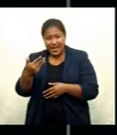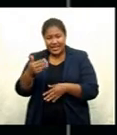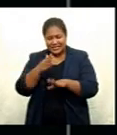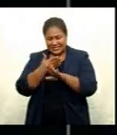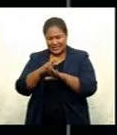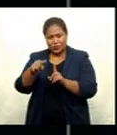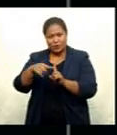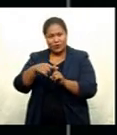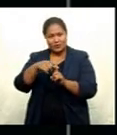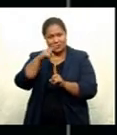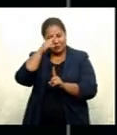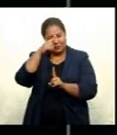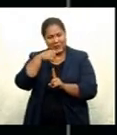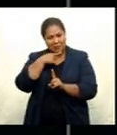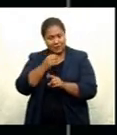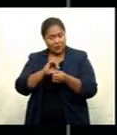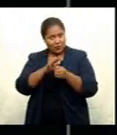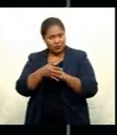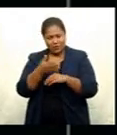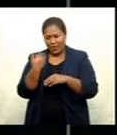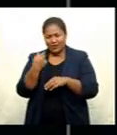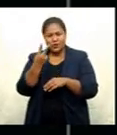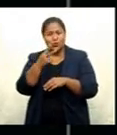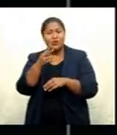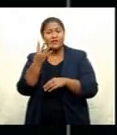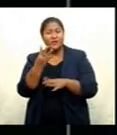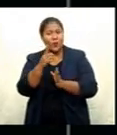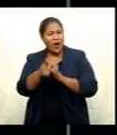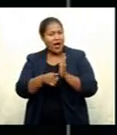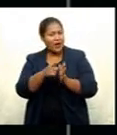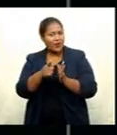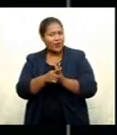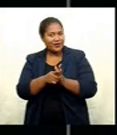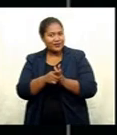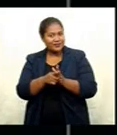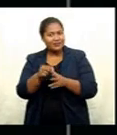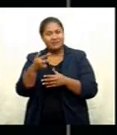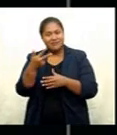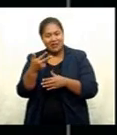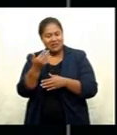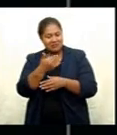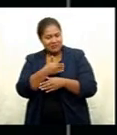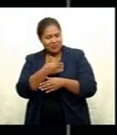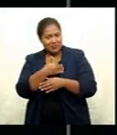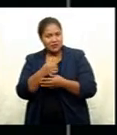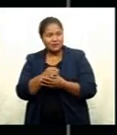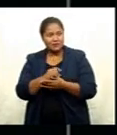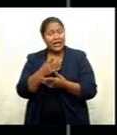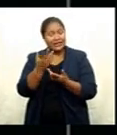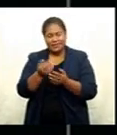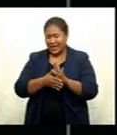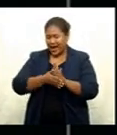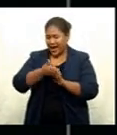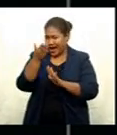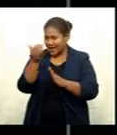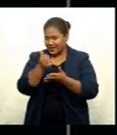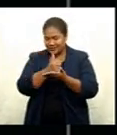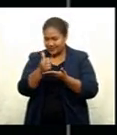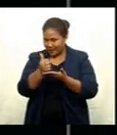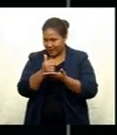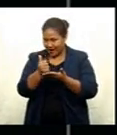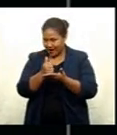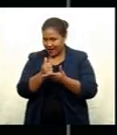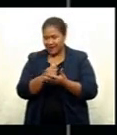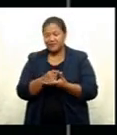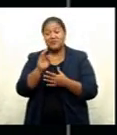infections of COVID-19 in the 24-hour period ending at 8 a.m. today, marking its highest single-day count